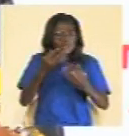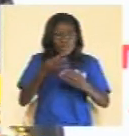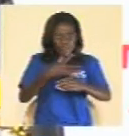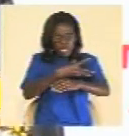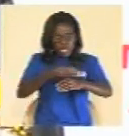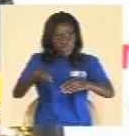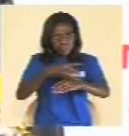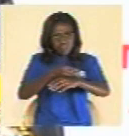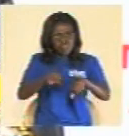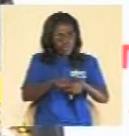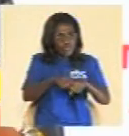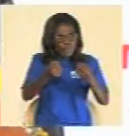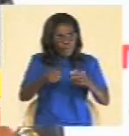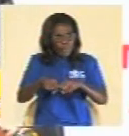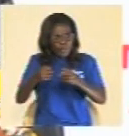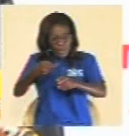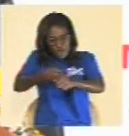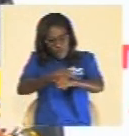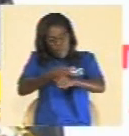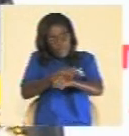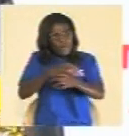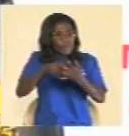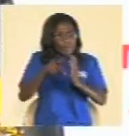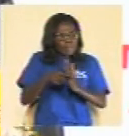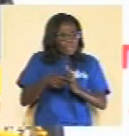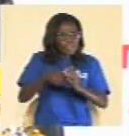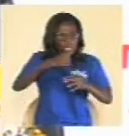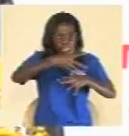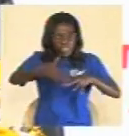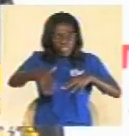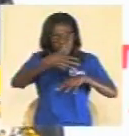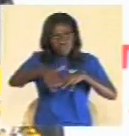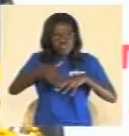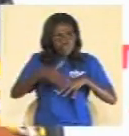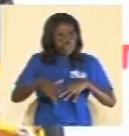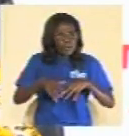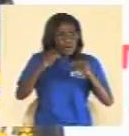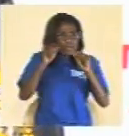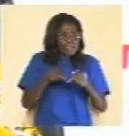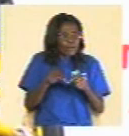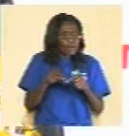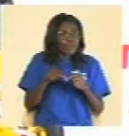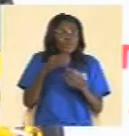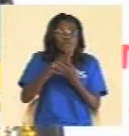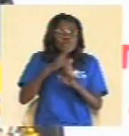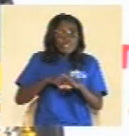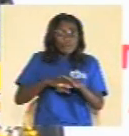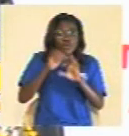the cartilage itself depresses, and then what it appears as if you have actually lost your